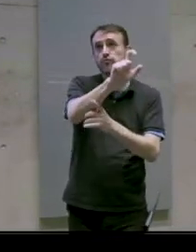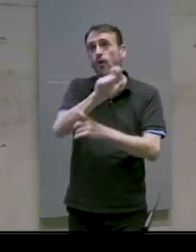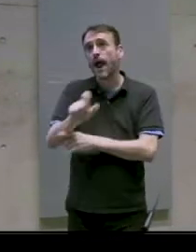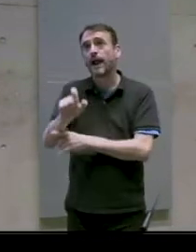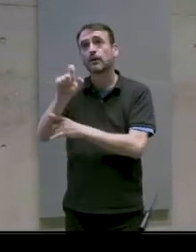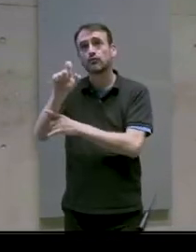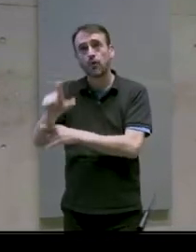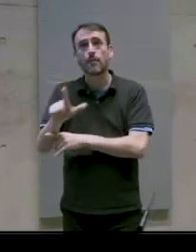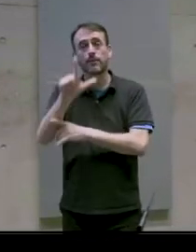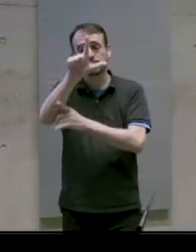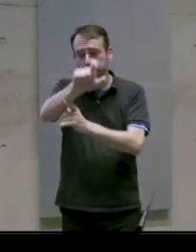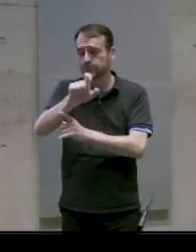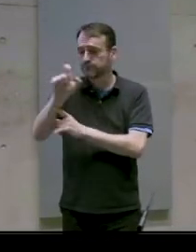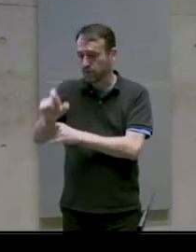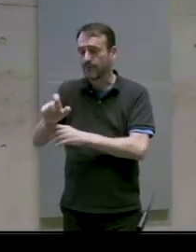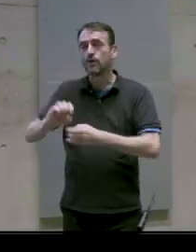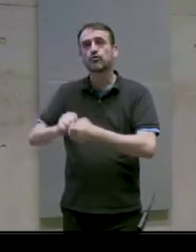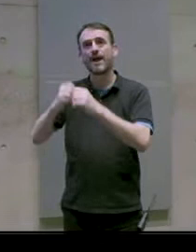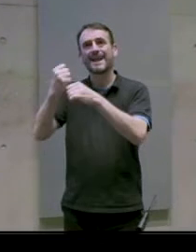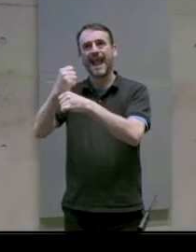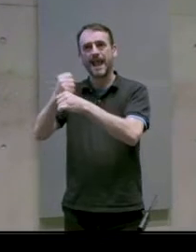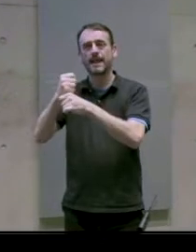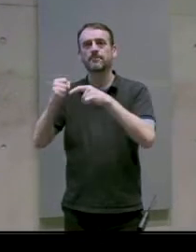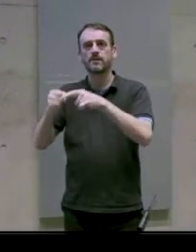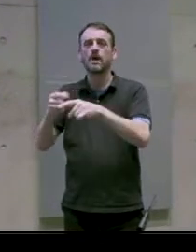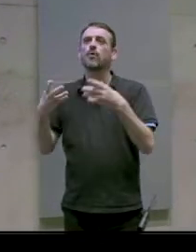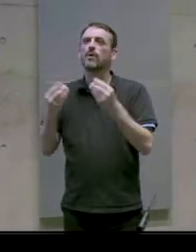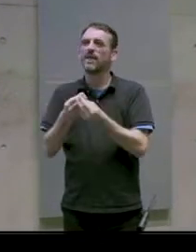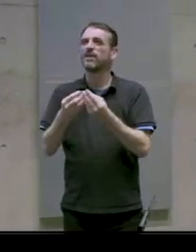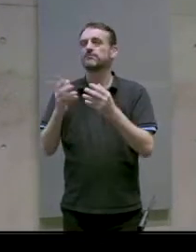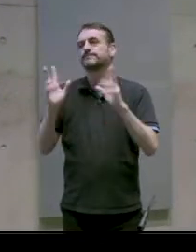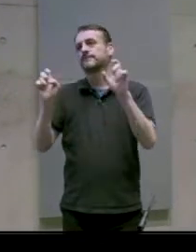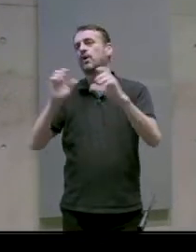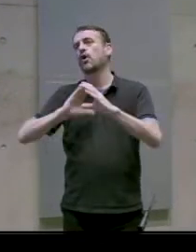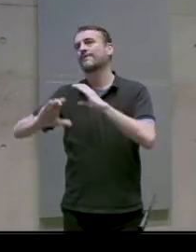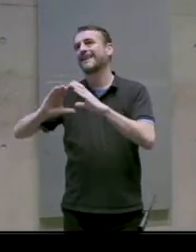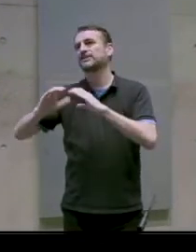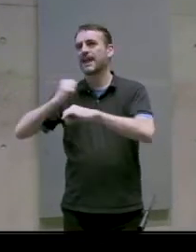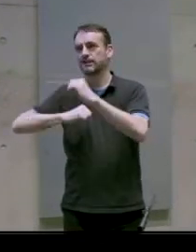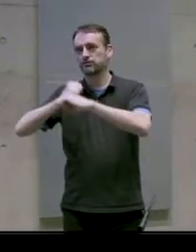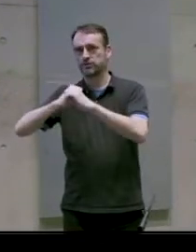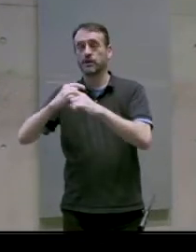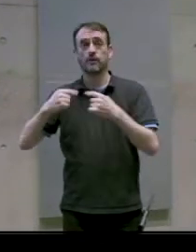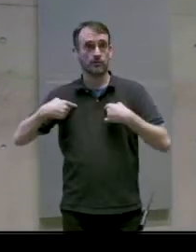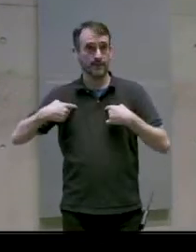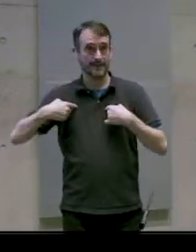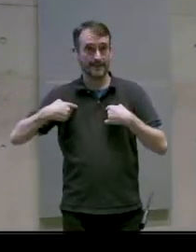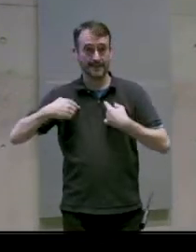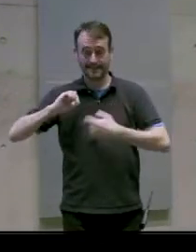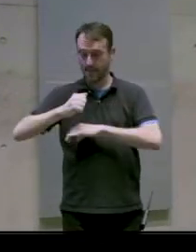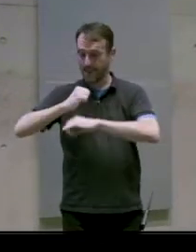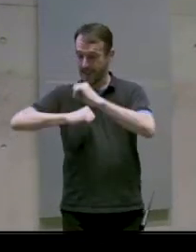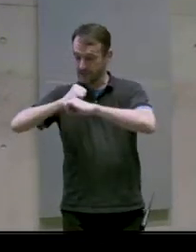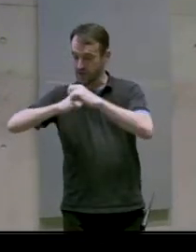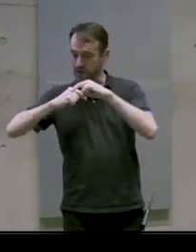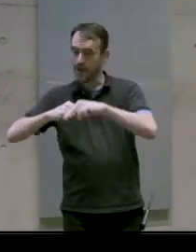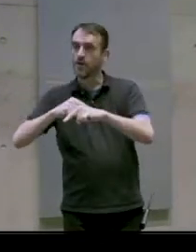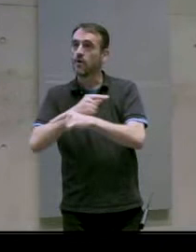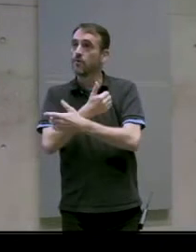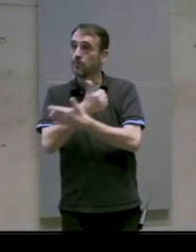conversation engine. And obviously we've done all the hard legwork of making a full engine that will use all this voice